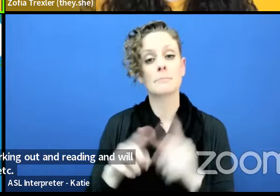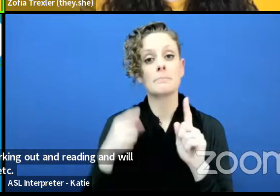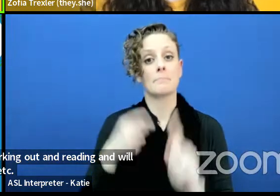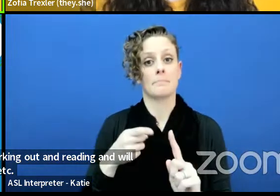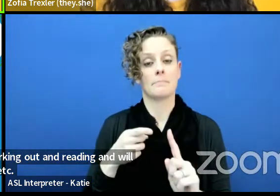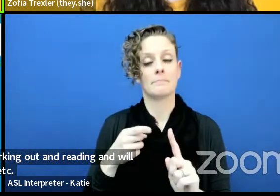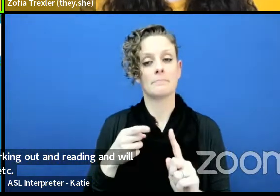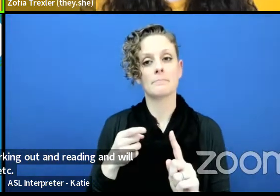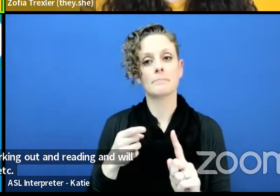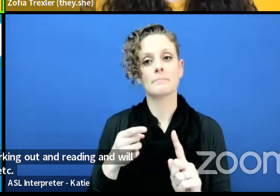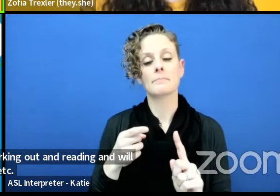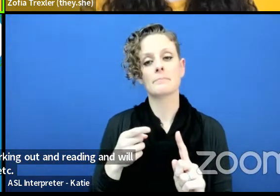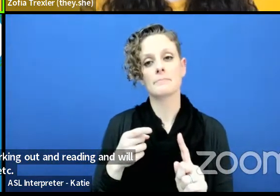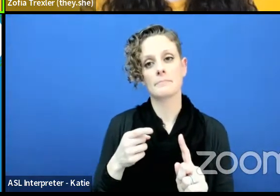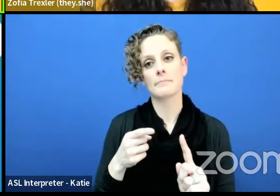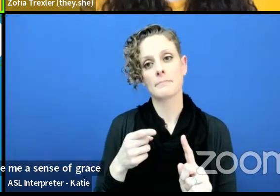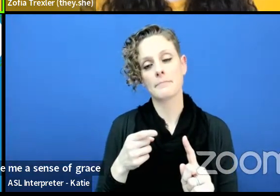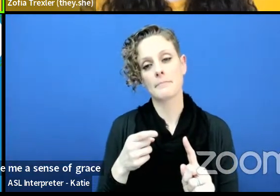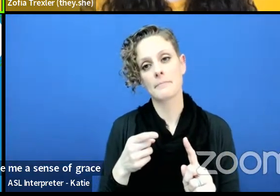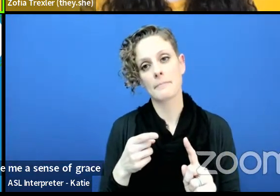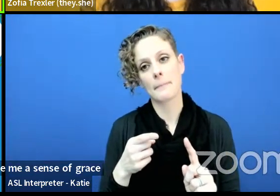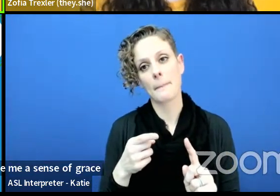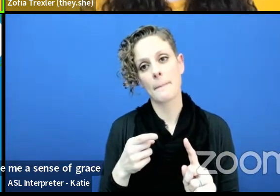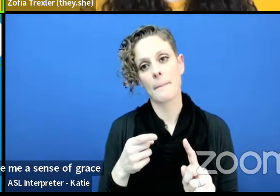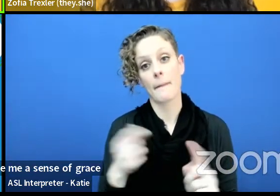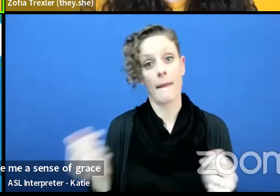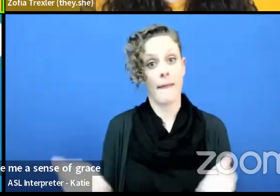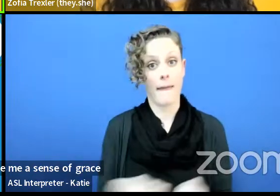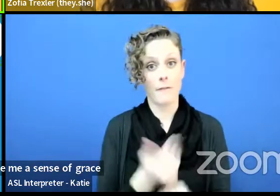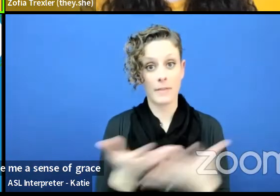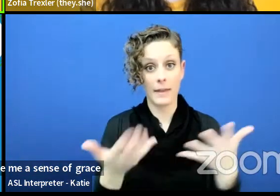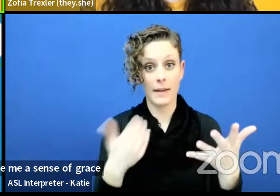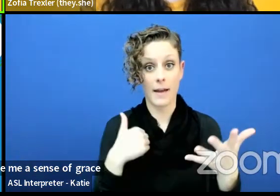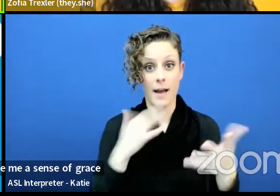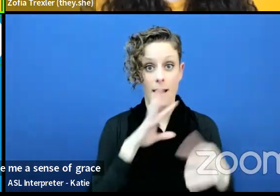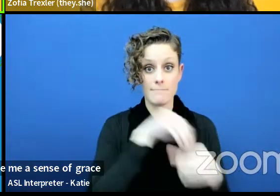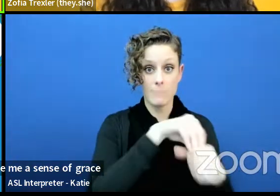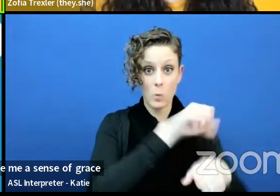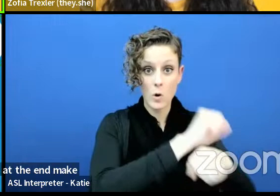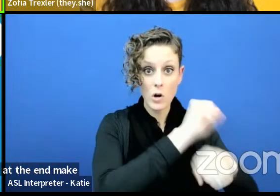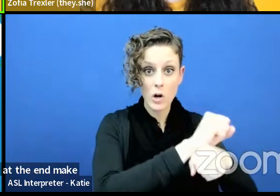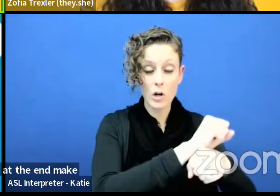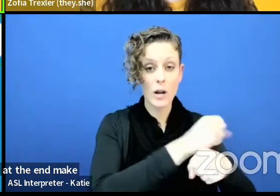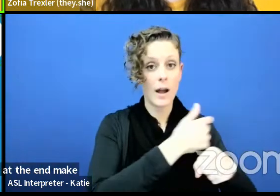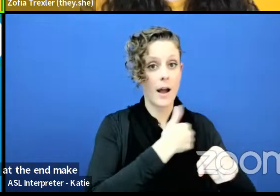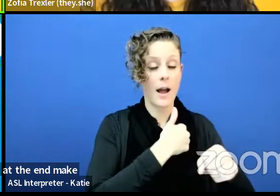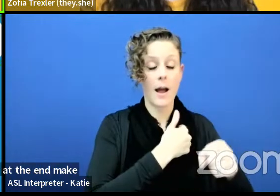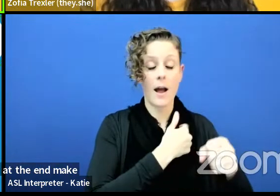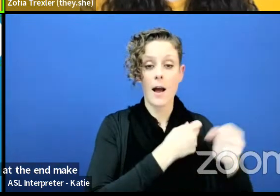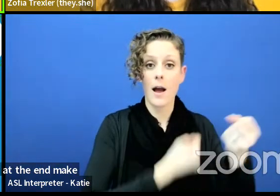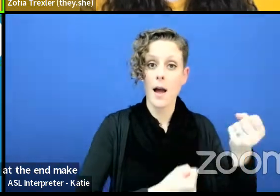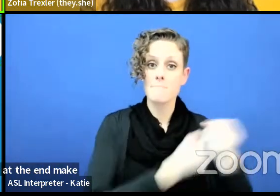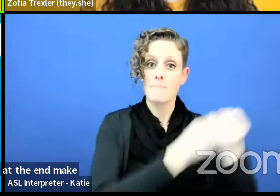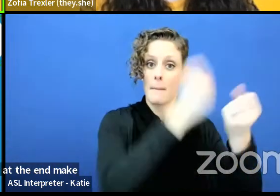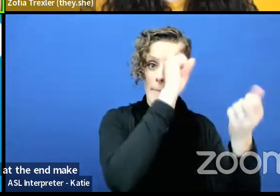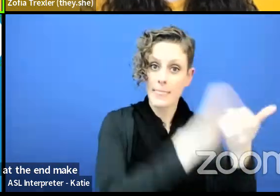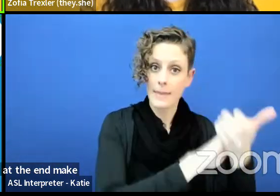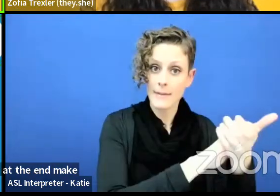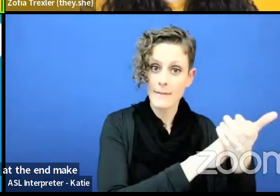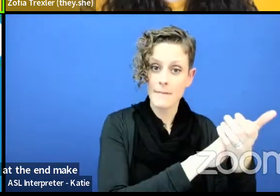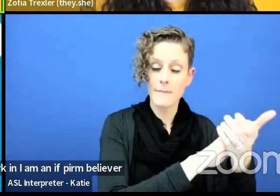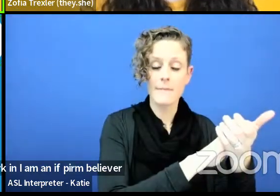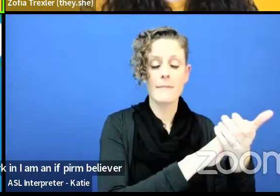making sure that everything that I work in, I stand firm believer in, just to make sure that no matter